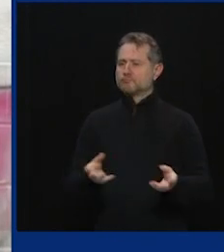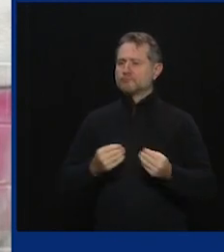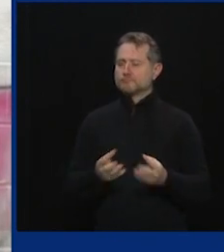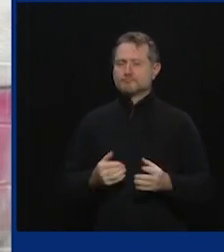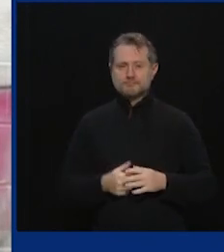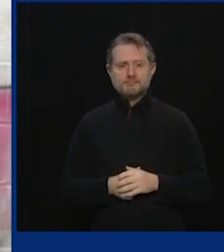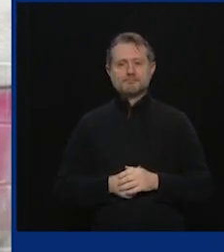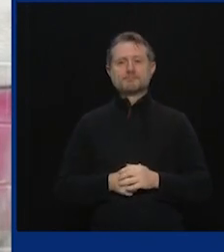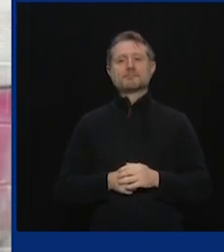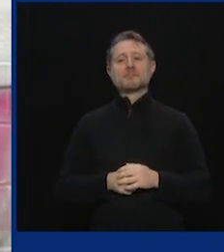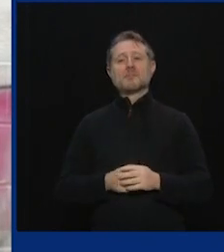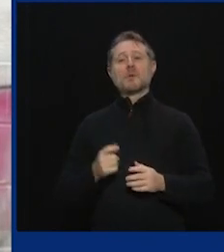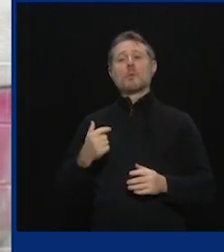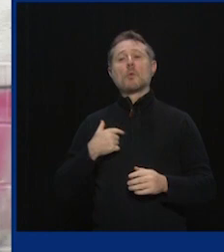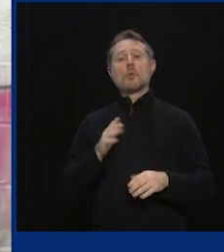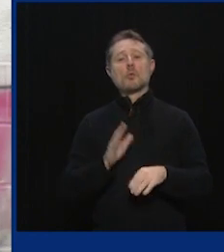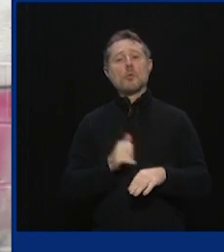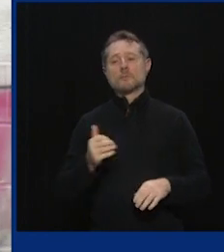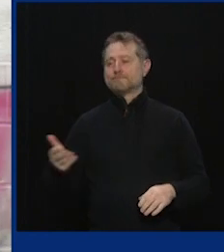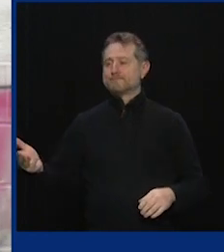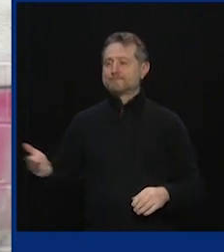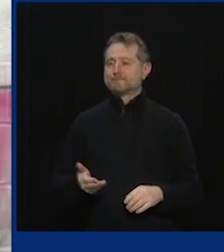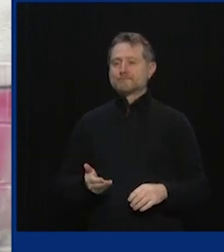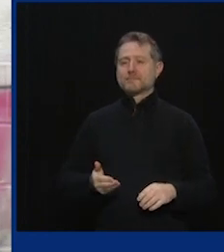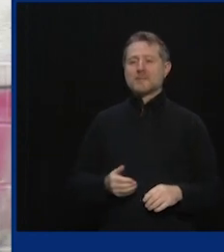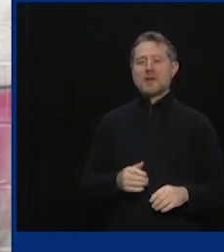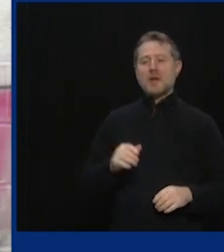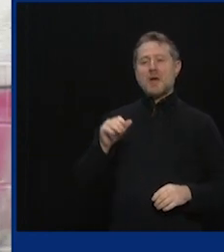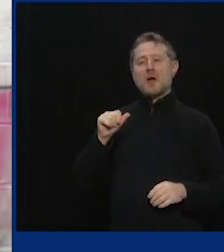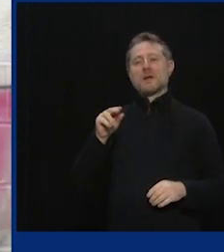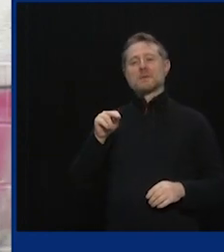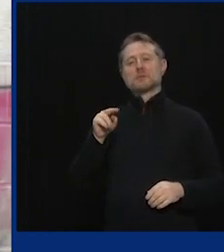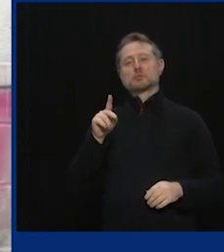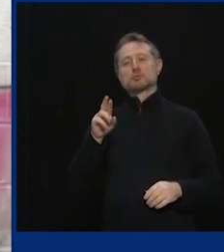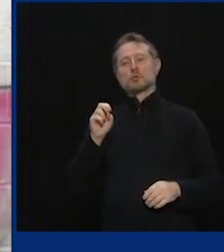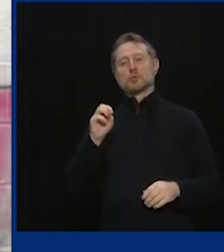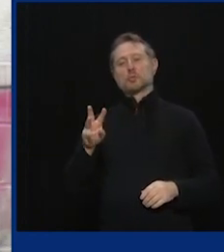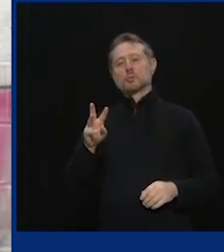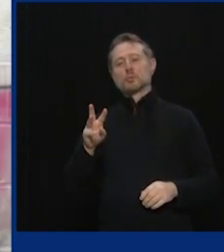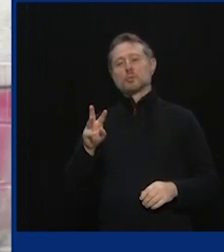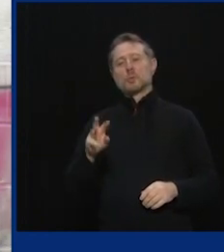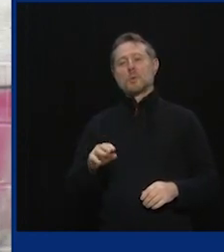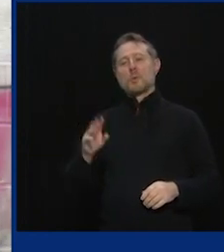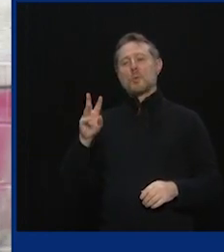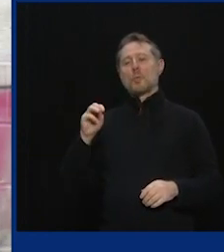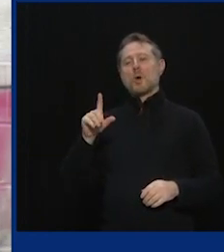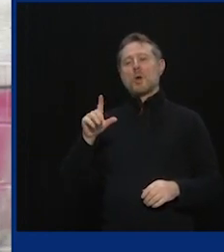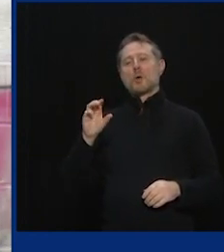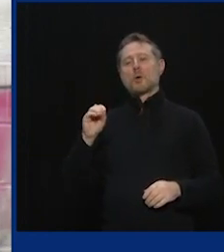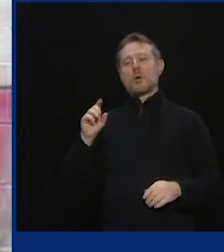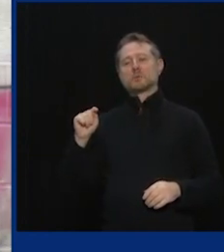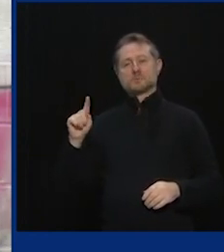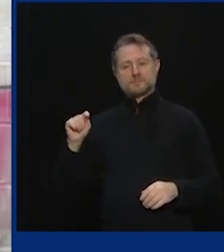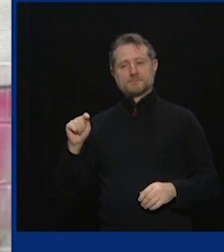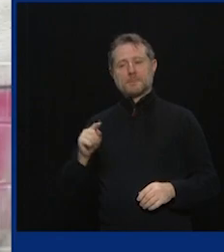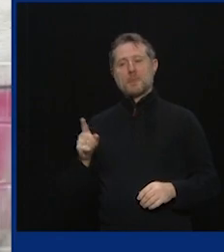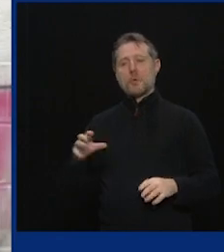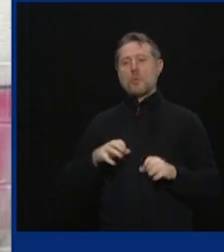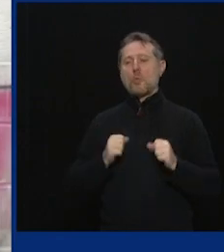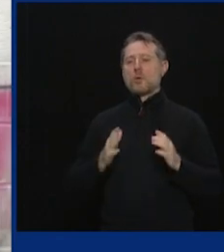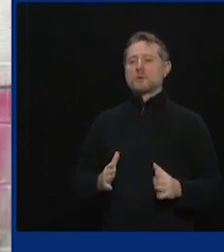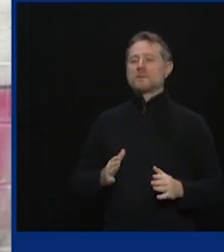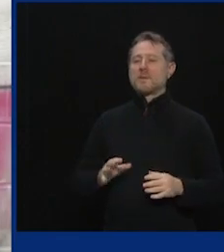now like to call on Andrew Walcott. Andrew Walcott, the owner of Fusion